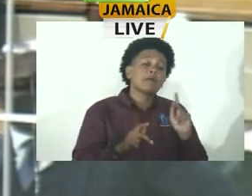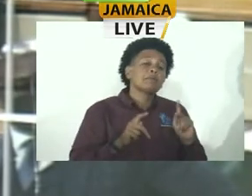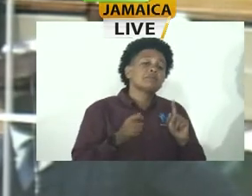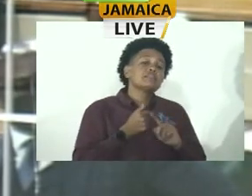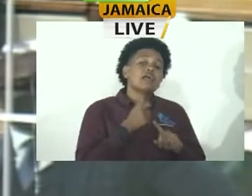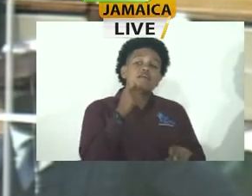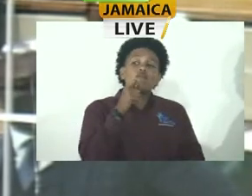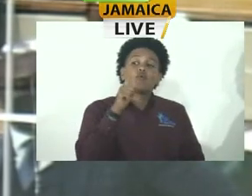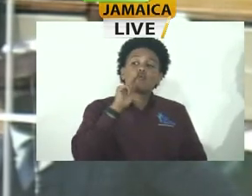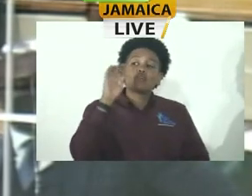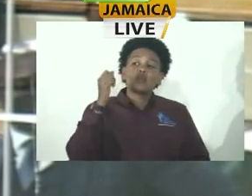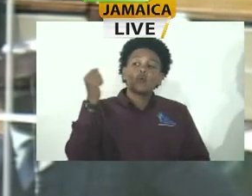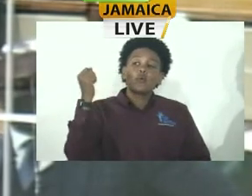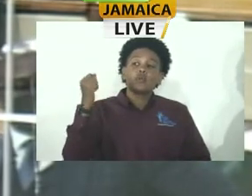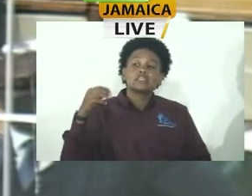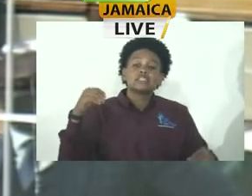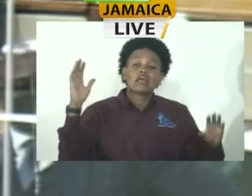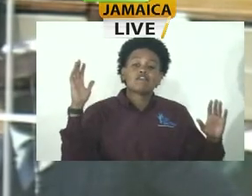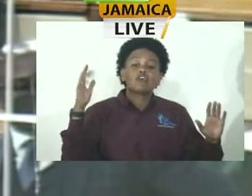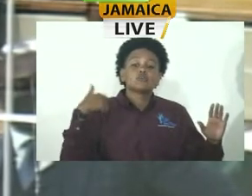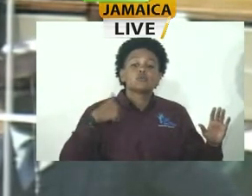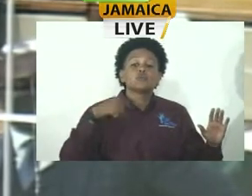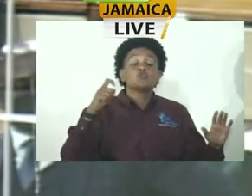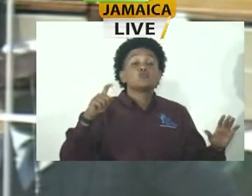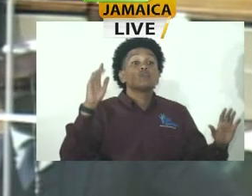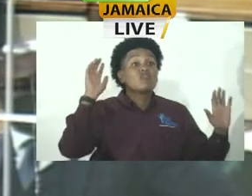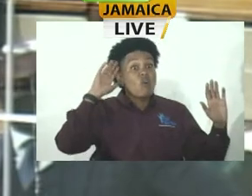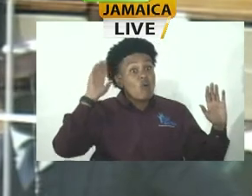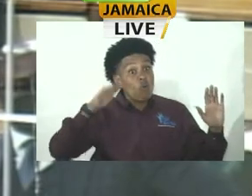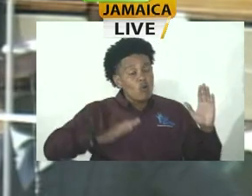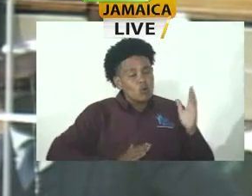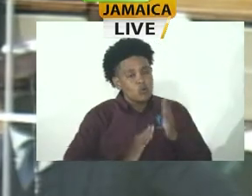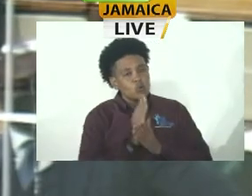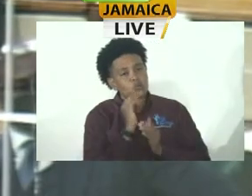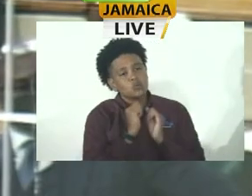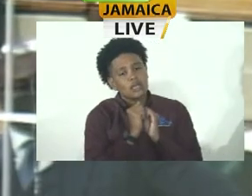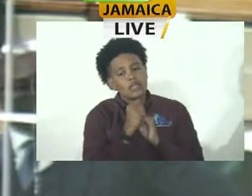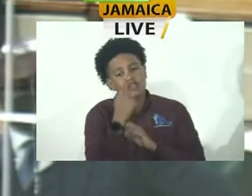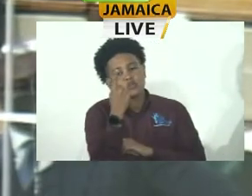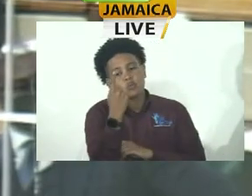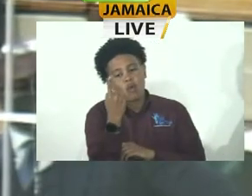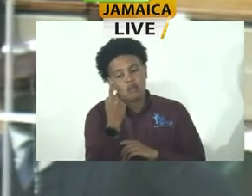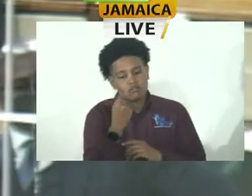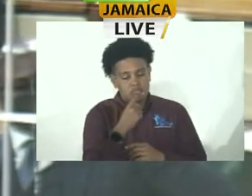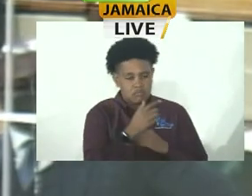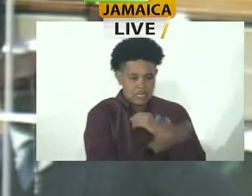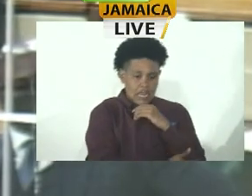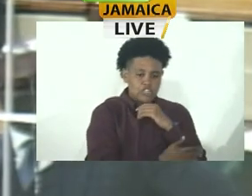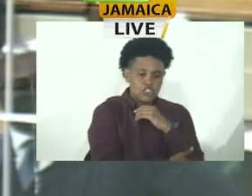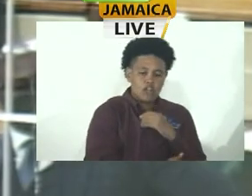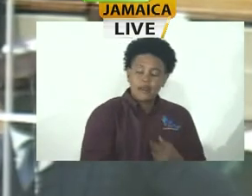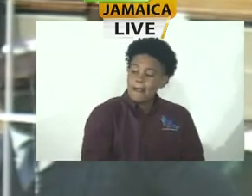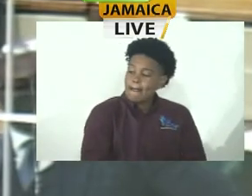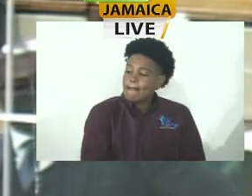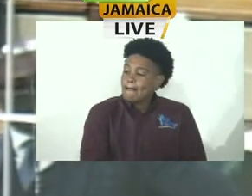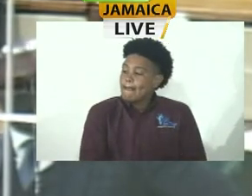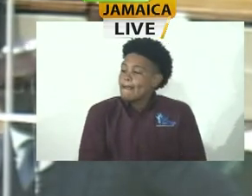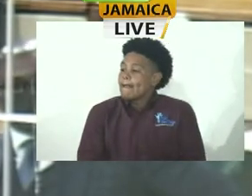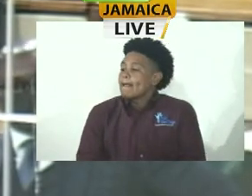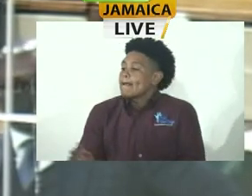bearing the sacrifice and let us all get through this together as one nation so madam